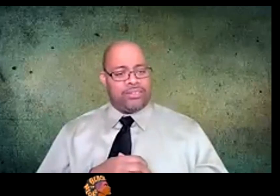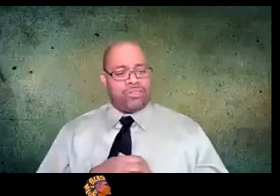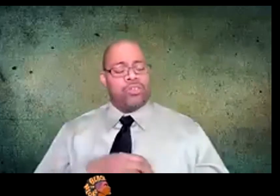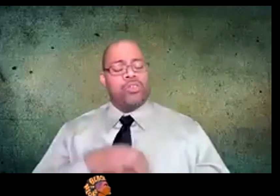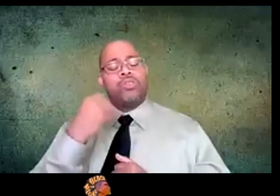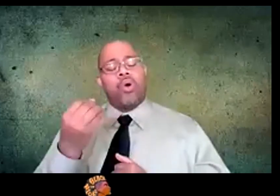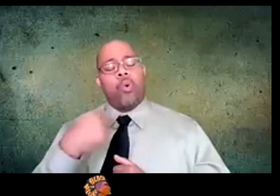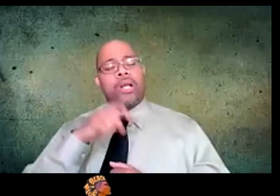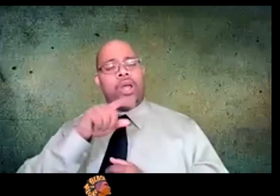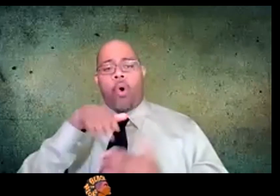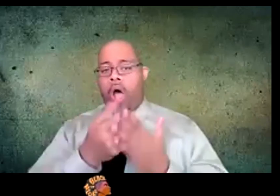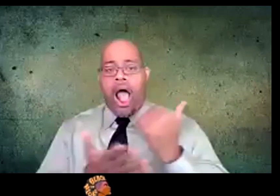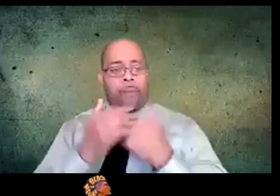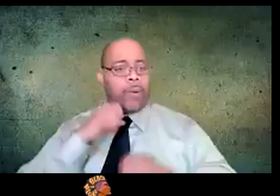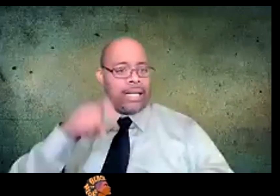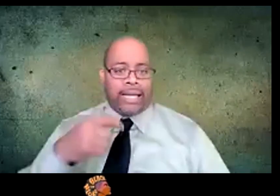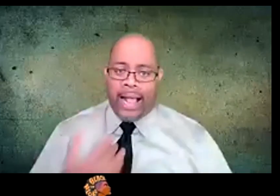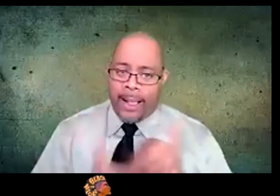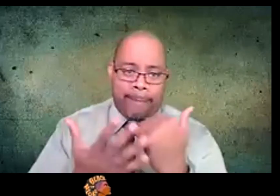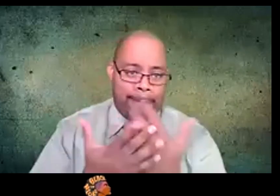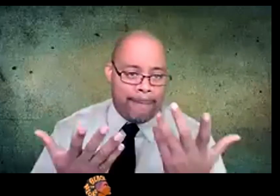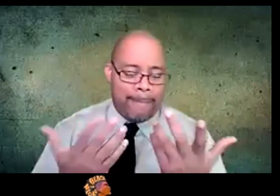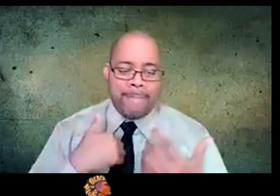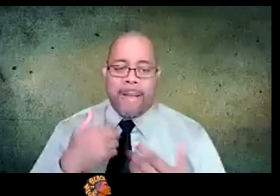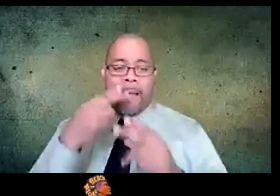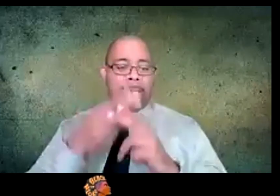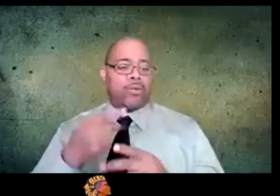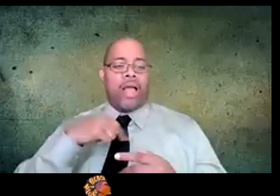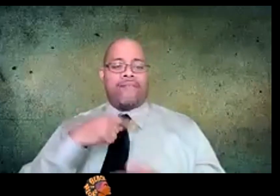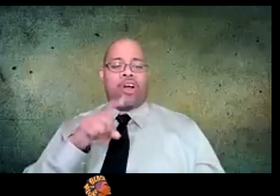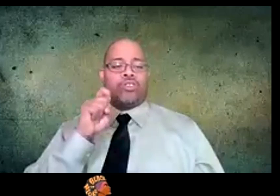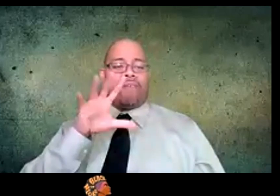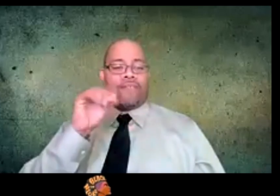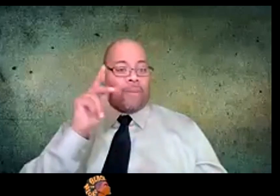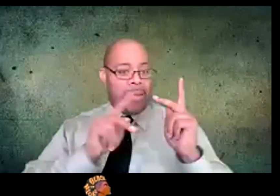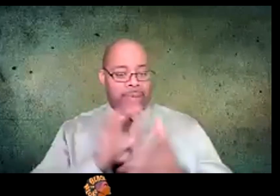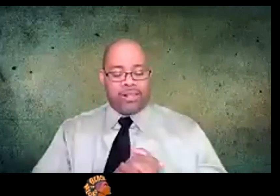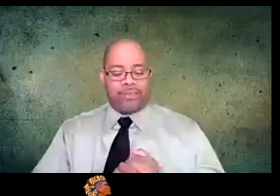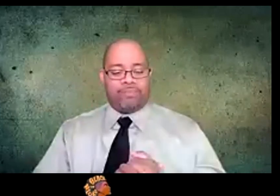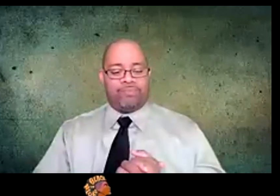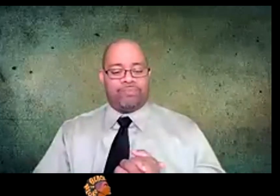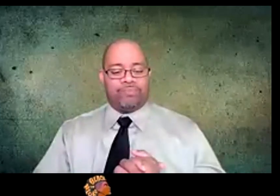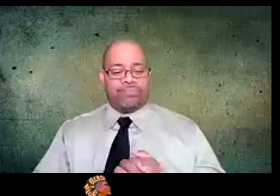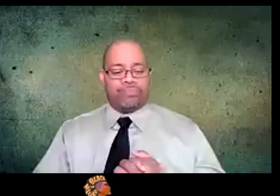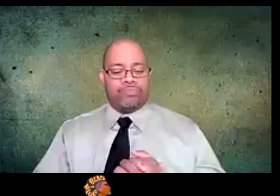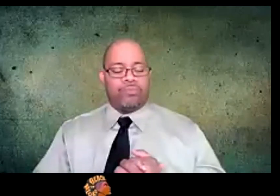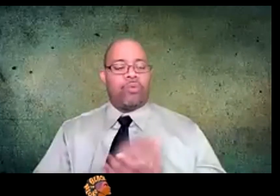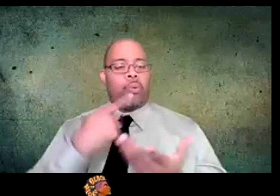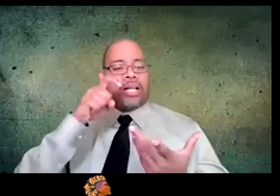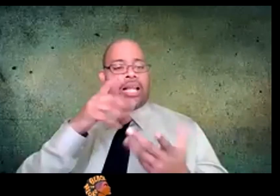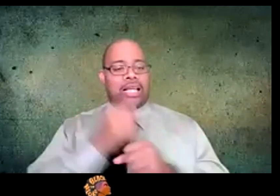So we need all the help we can get. Like I mentioned, we have 150 people. We need to